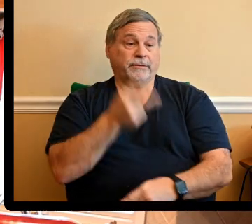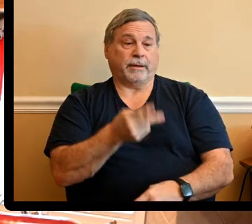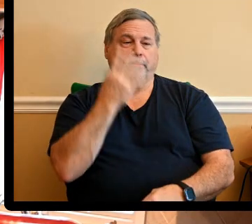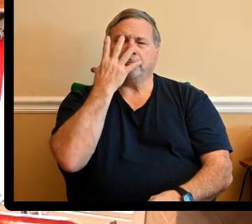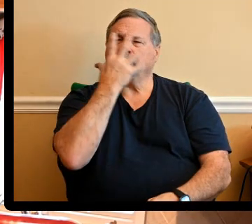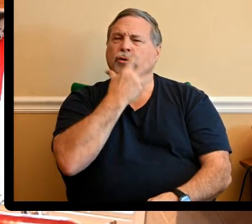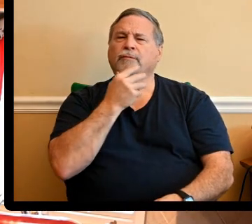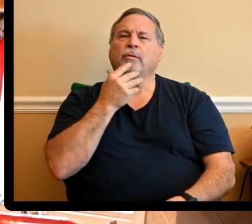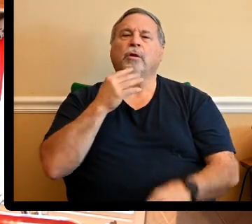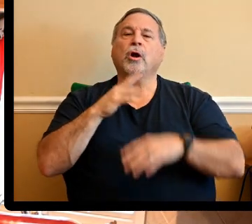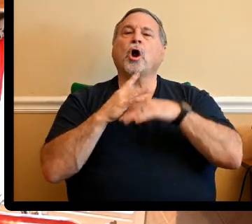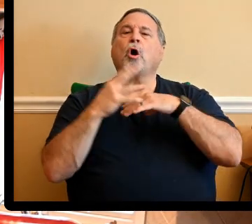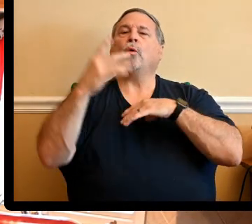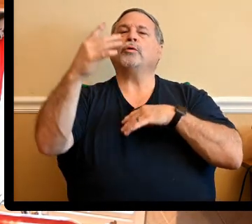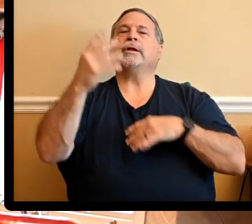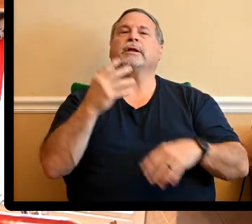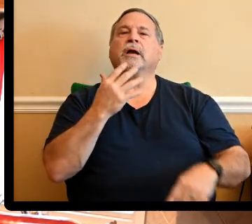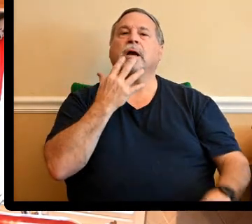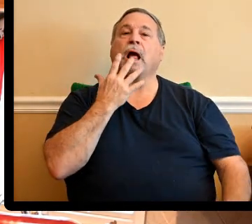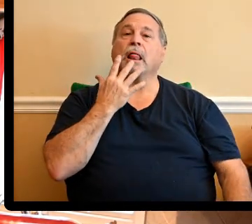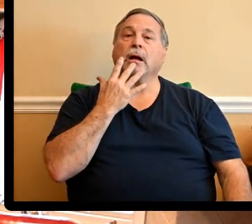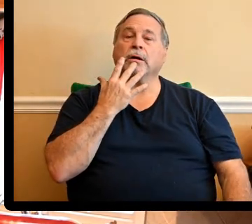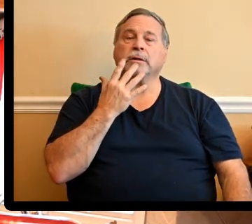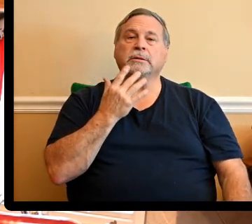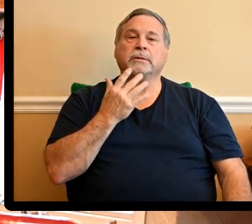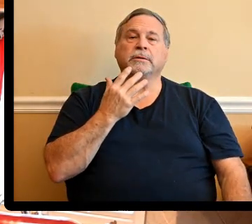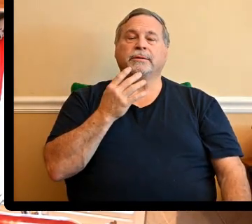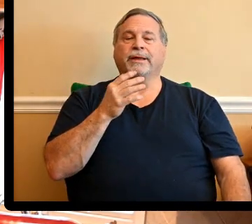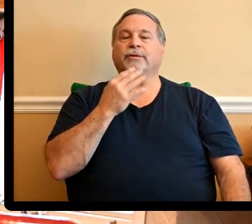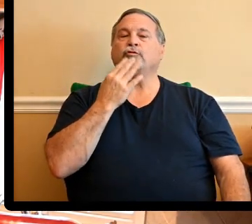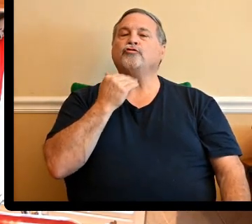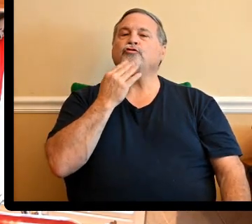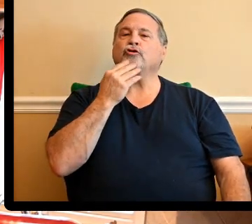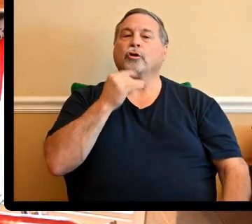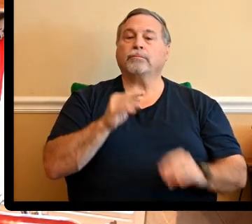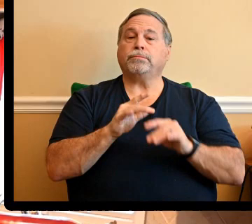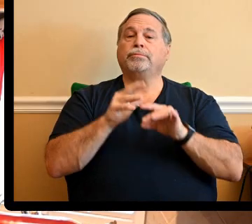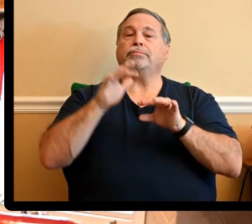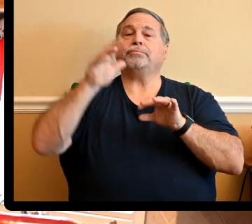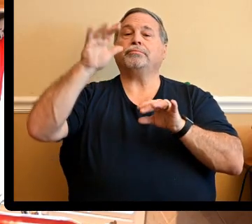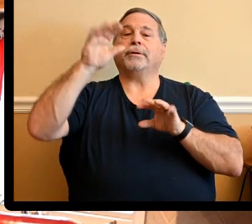You can see they get that beautiful golden color, a little sheen from the sugar.